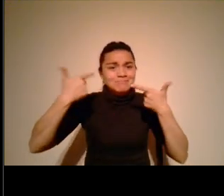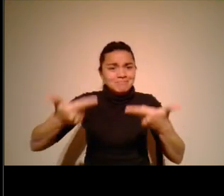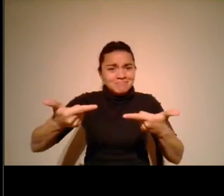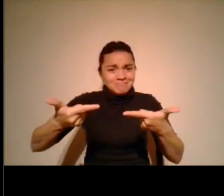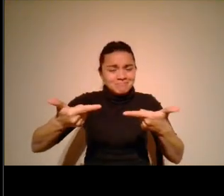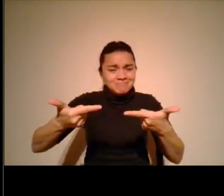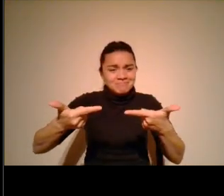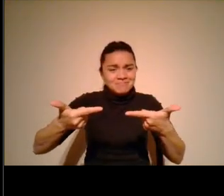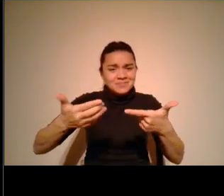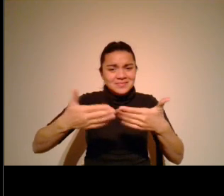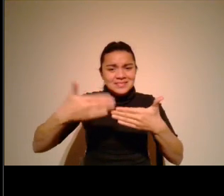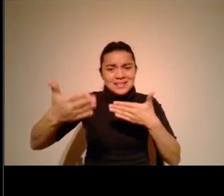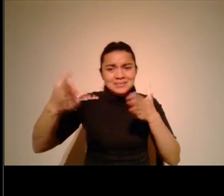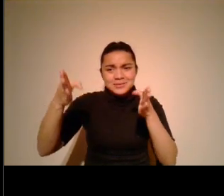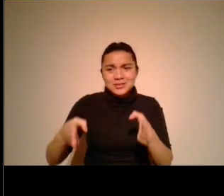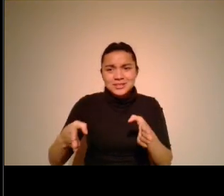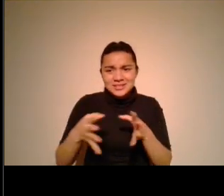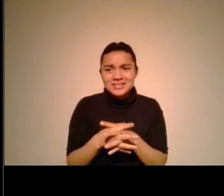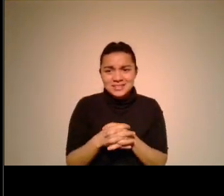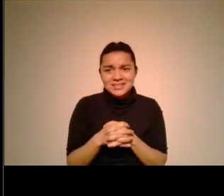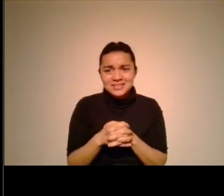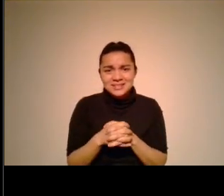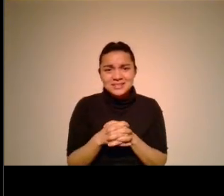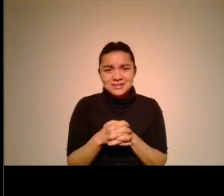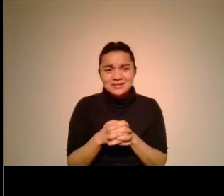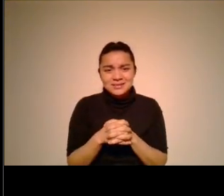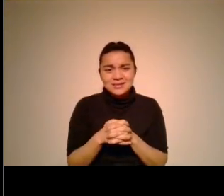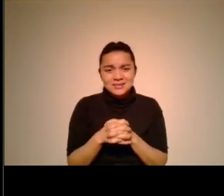over somehow to